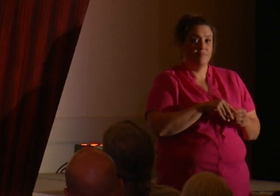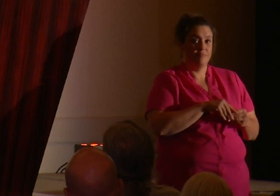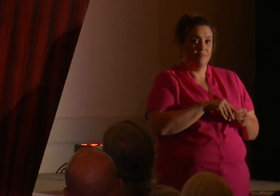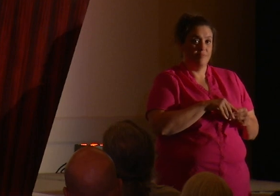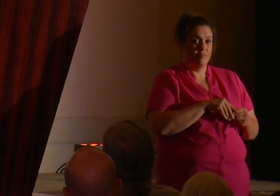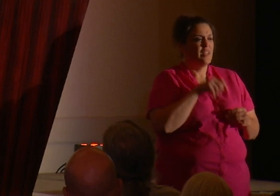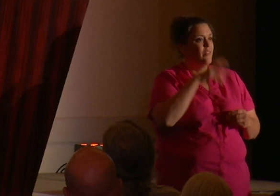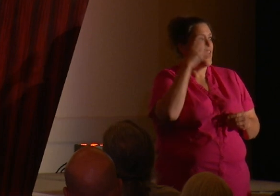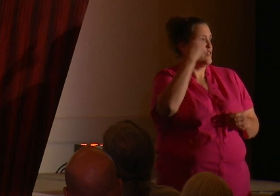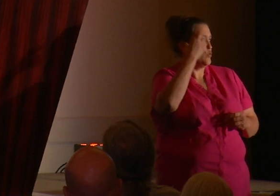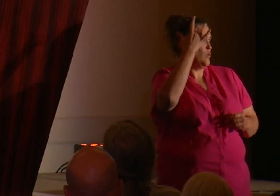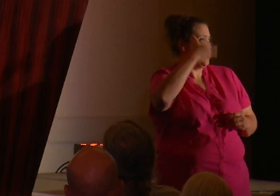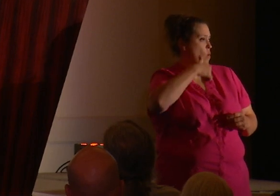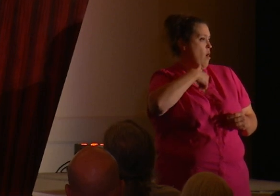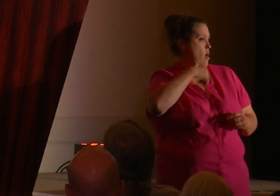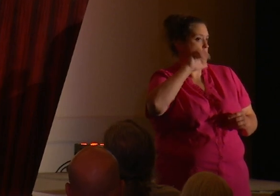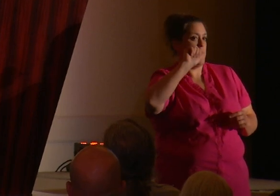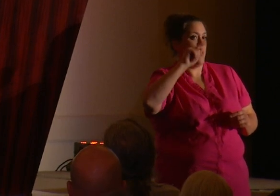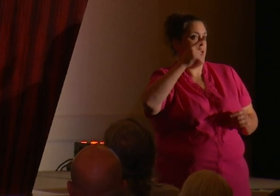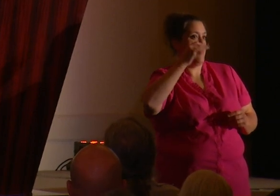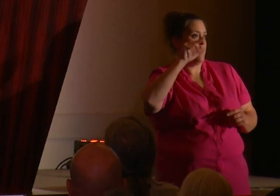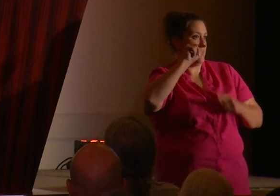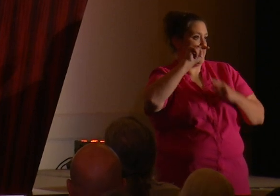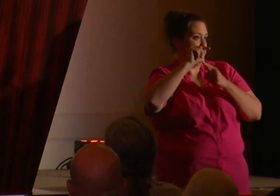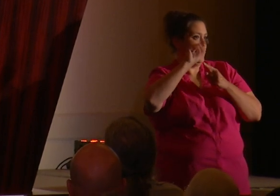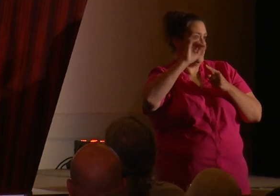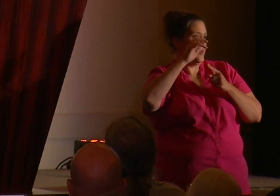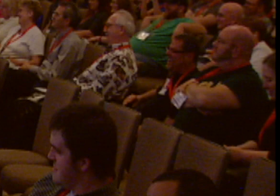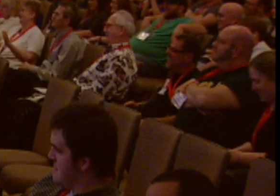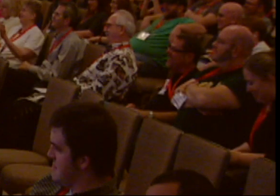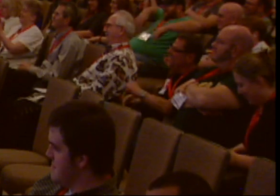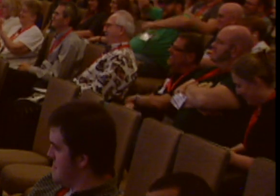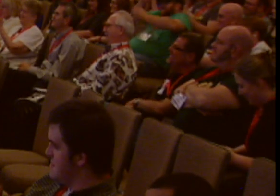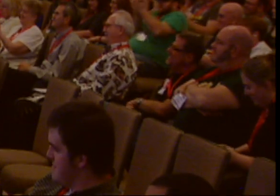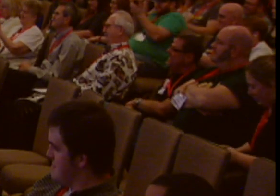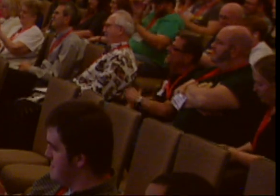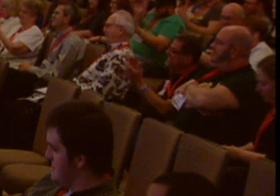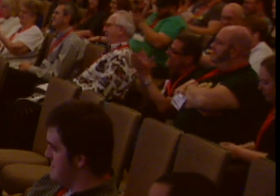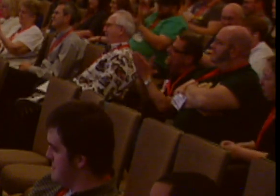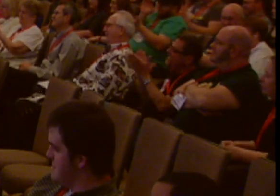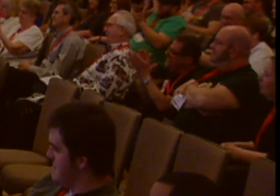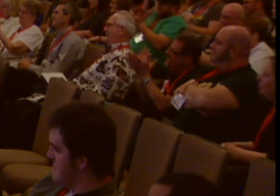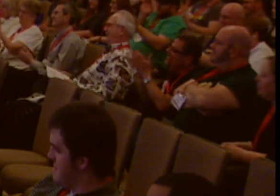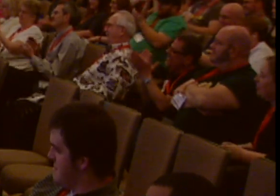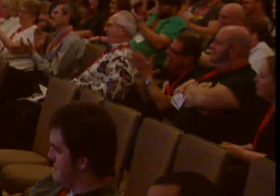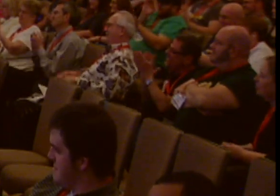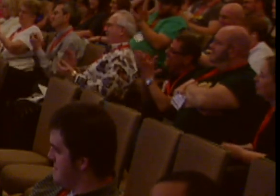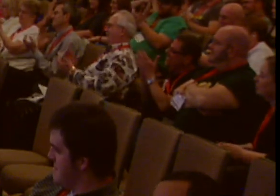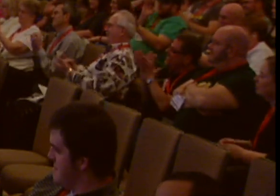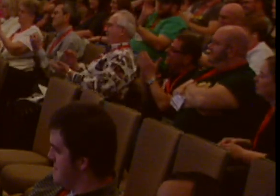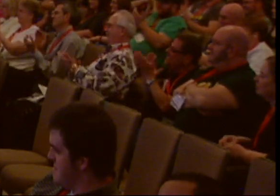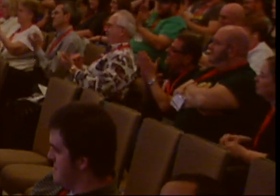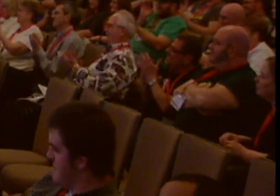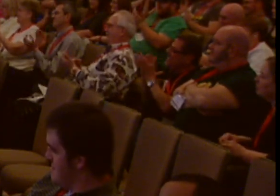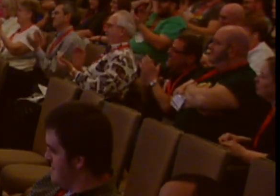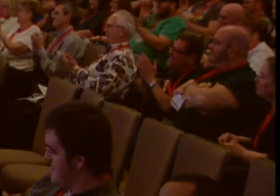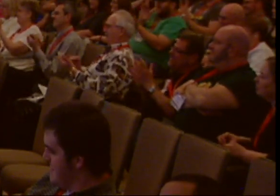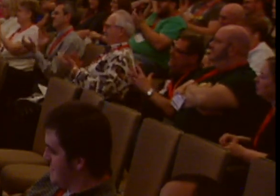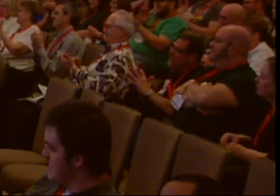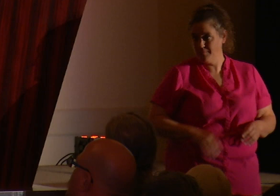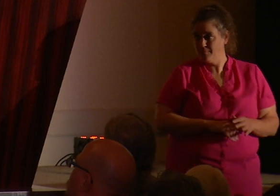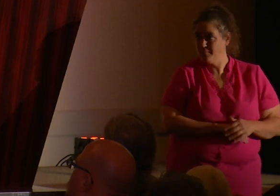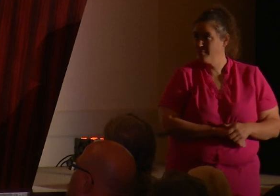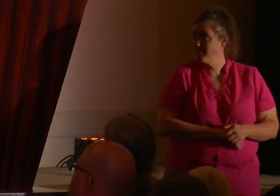This is the reason why I'm an atheist, because that stuff is lunacy, man. You know, you talk about, I have to use my brain now. So it's like, you know, and I'm using